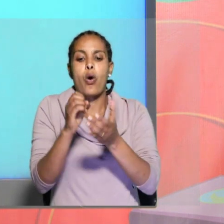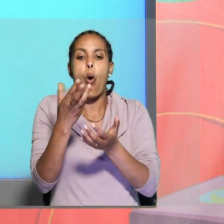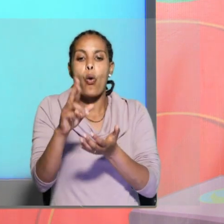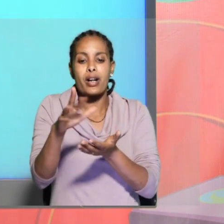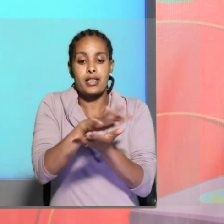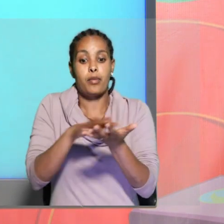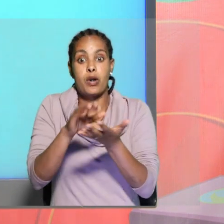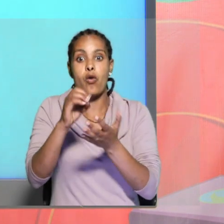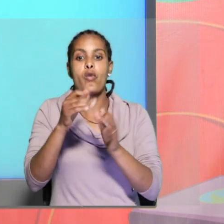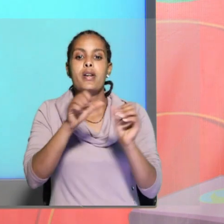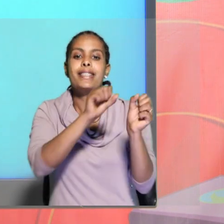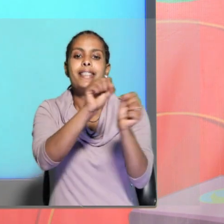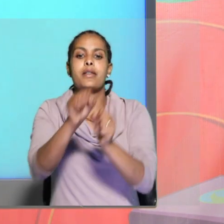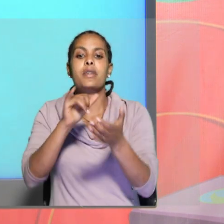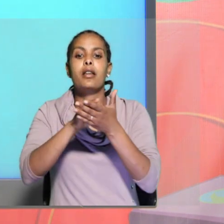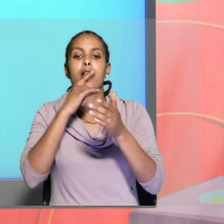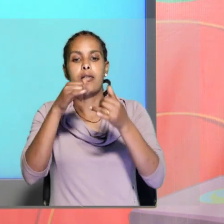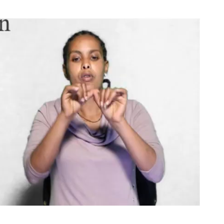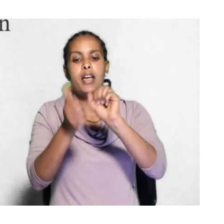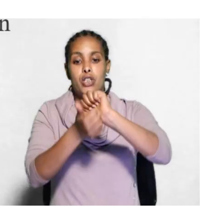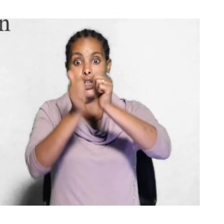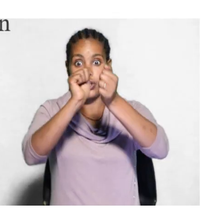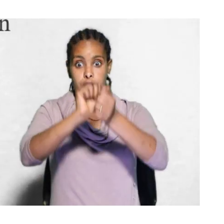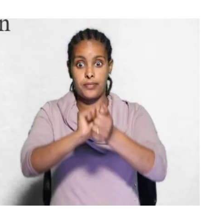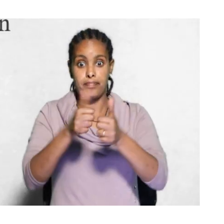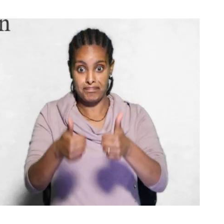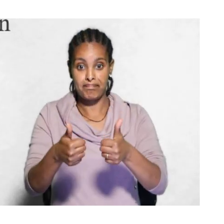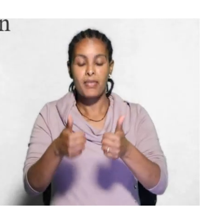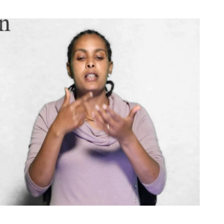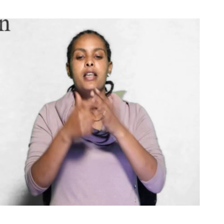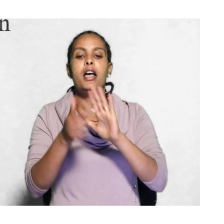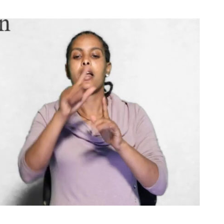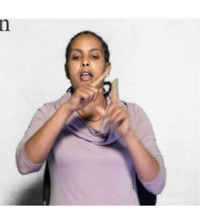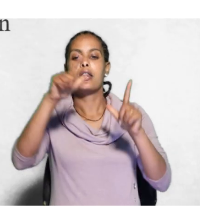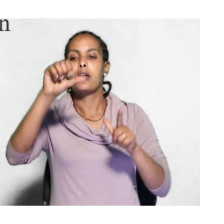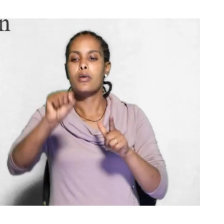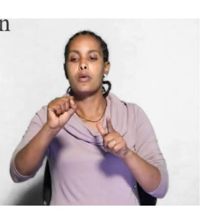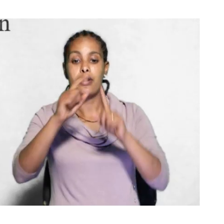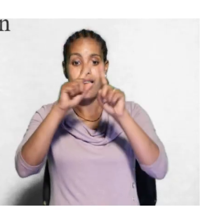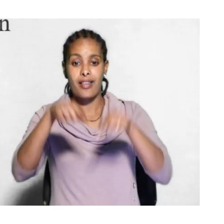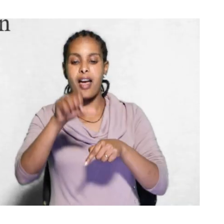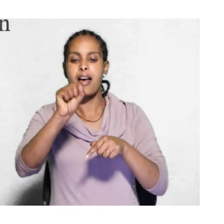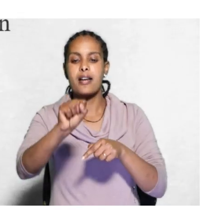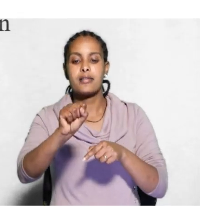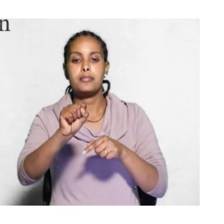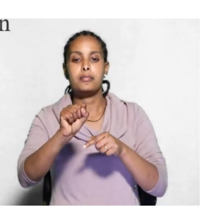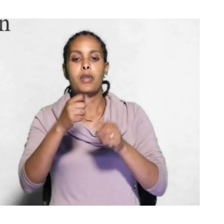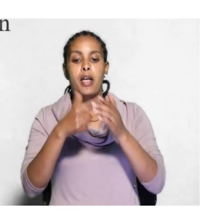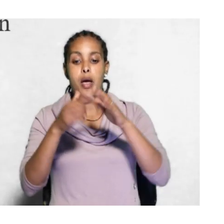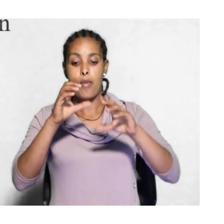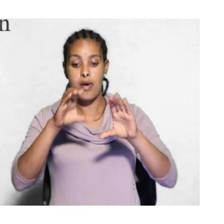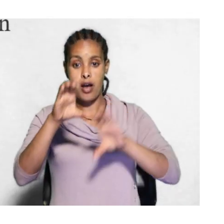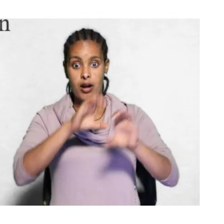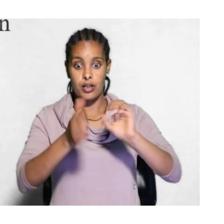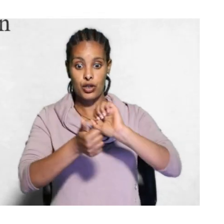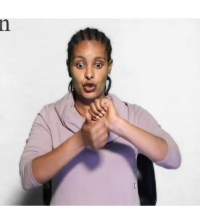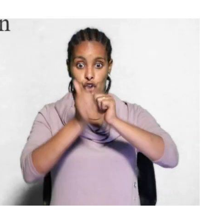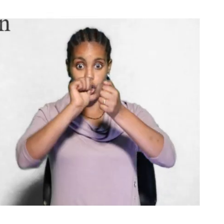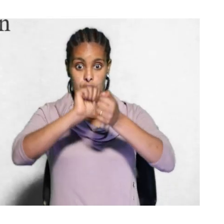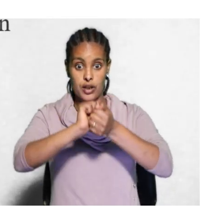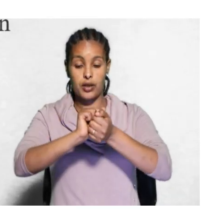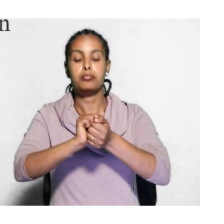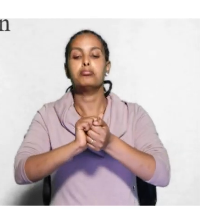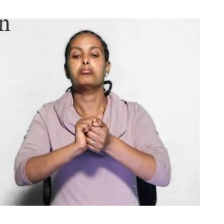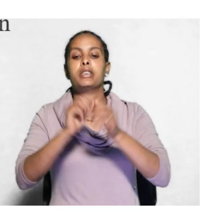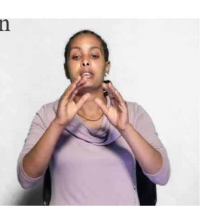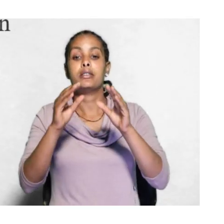a system that undergoes a change. The entropy change, delta S, for a chemical change is equal to the sum of the